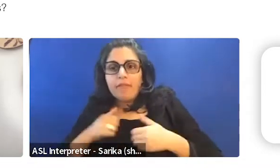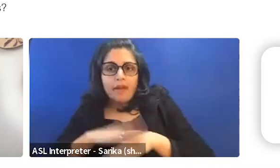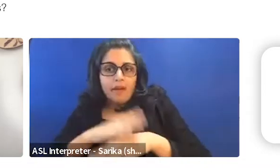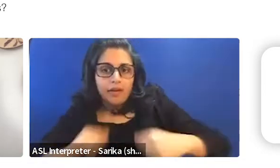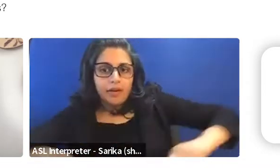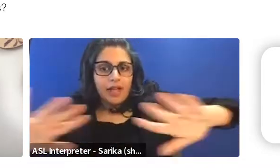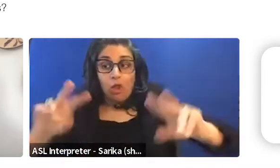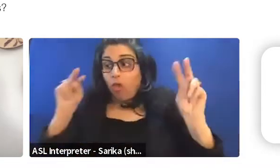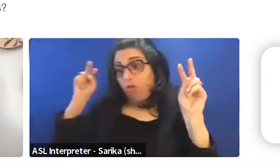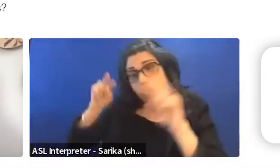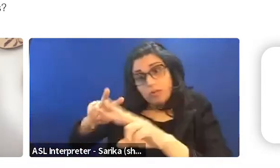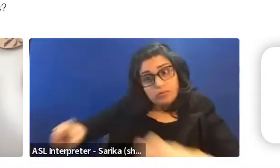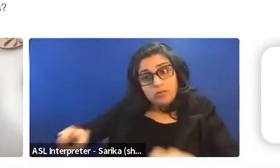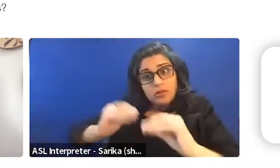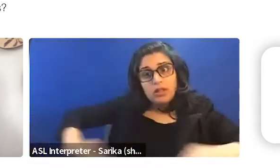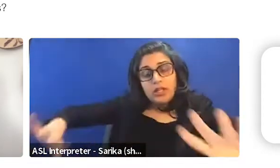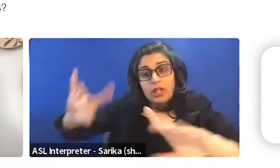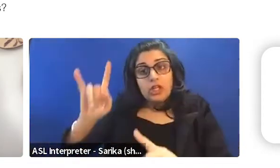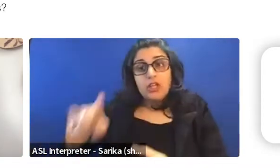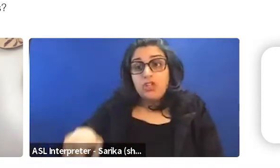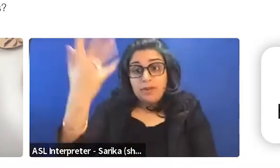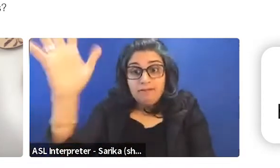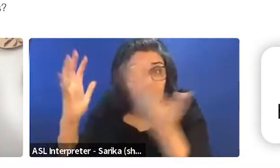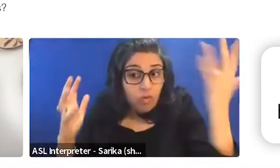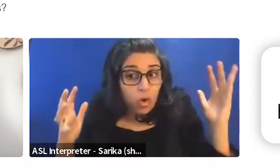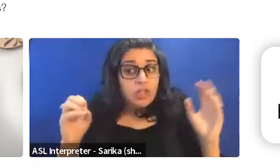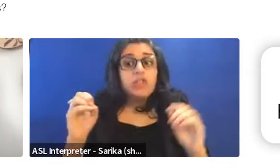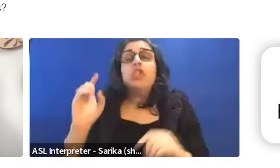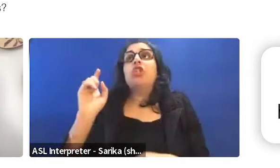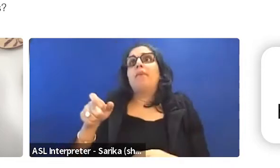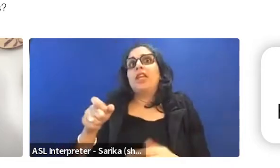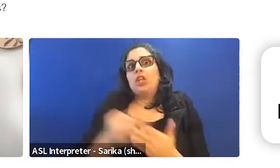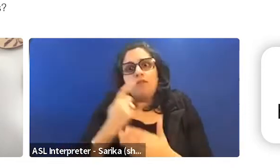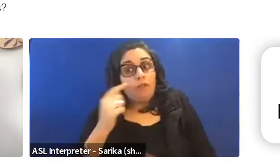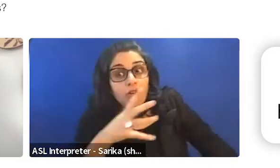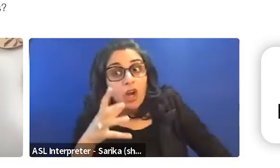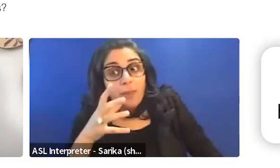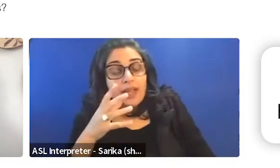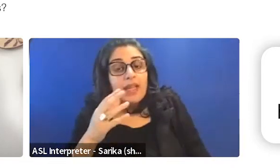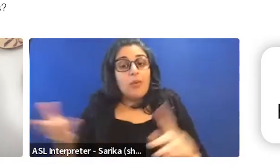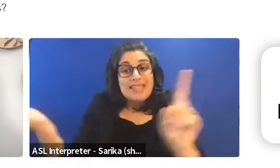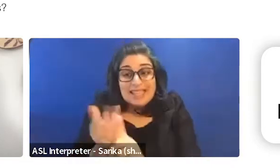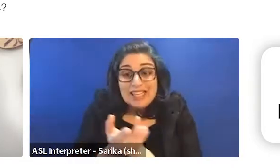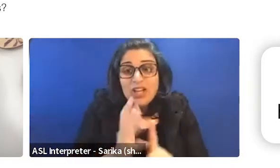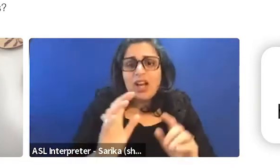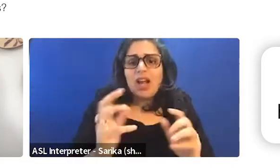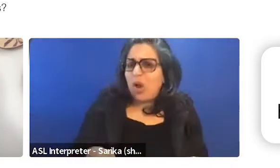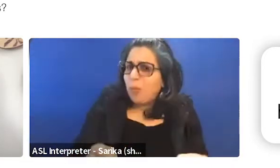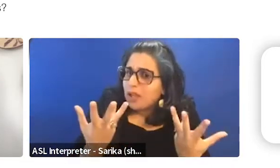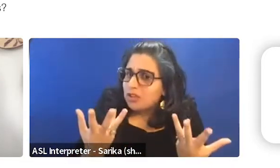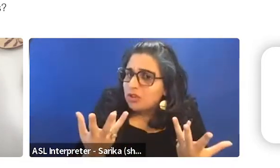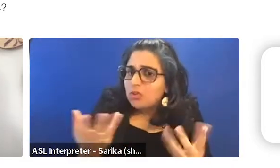the land, whether it should be forest, whether it should be used for farming, if it was cleared, how much of it was